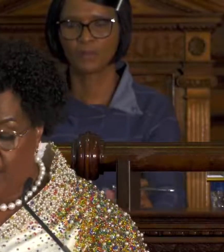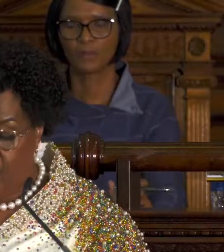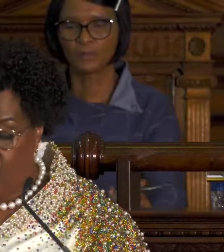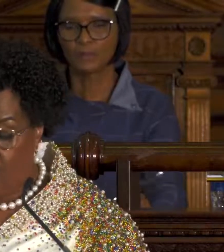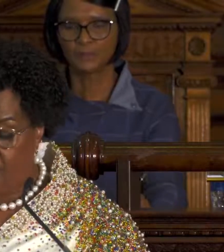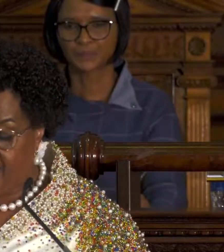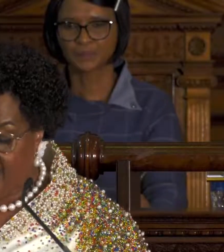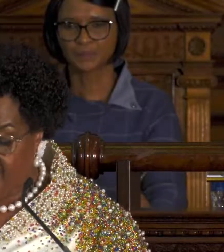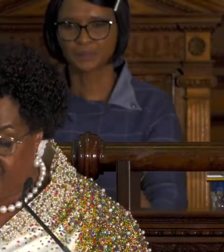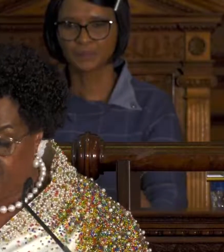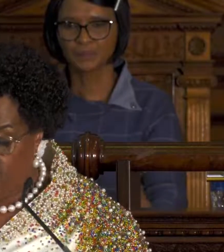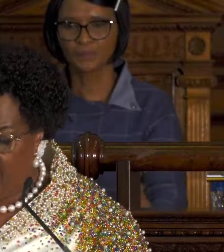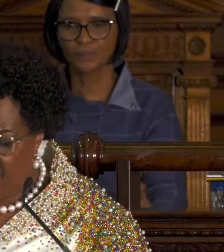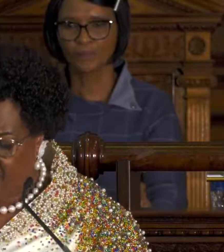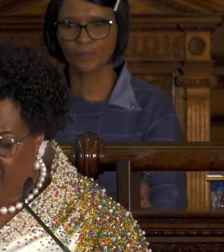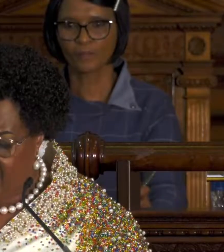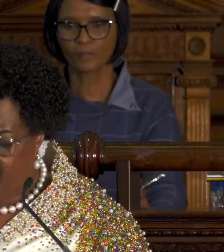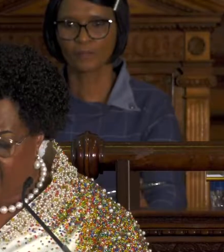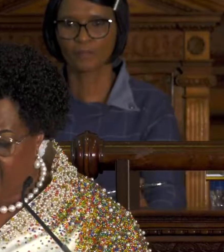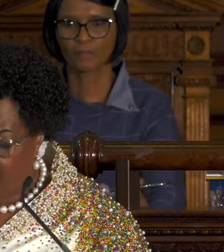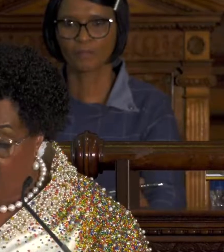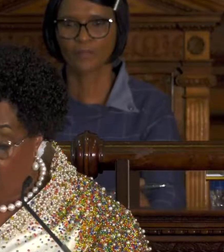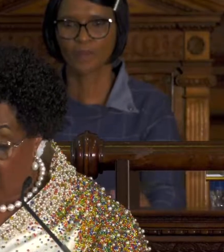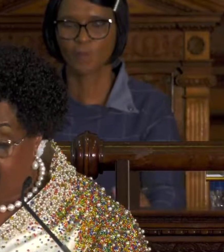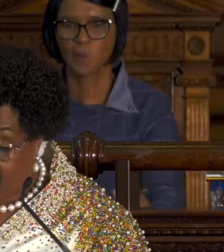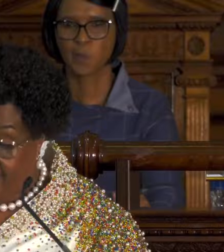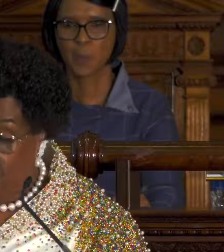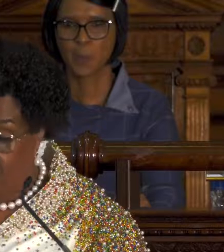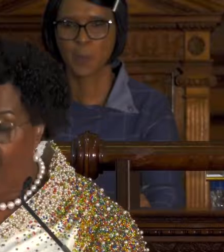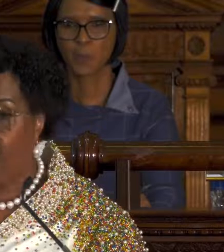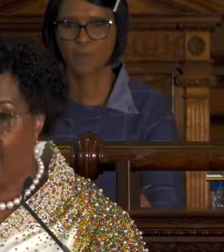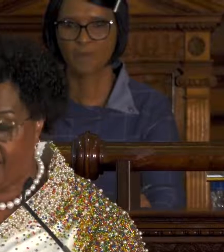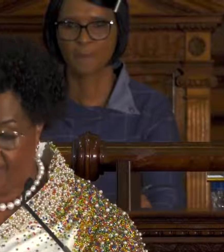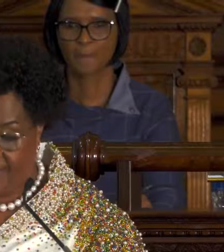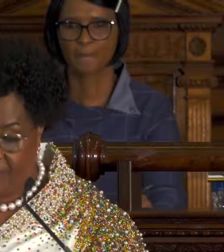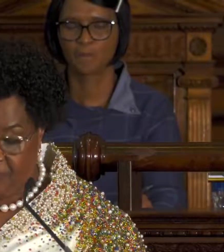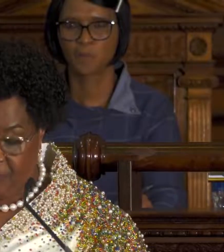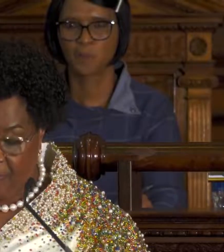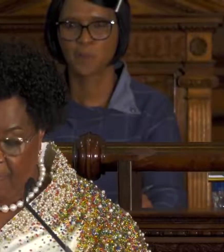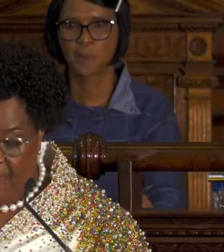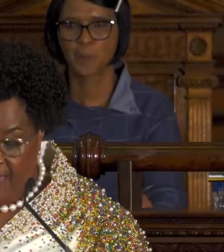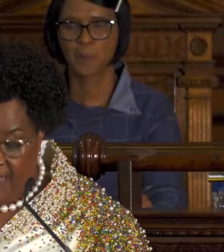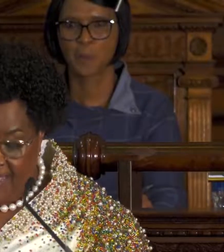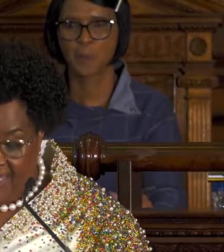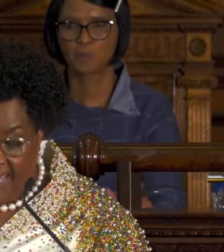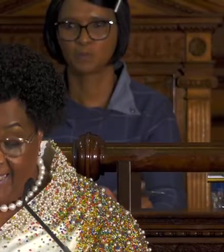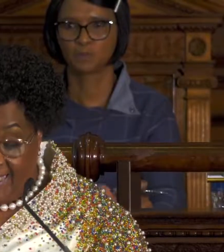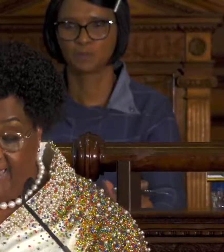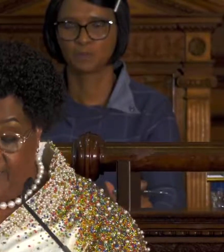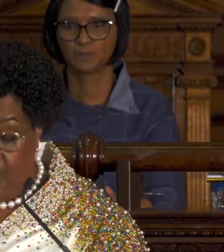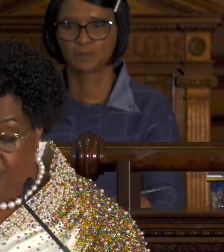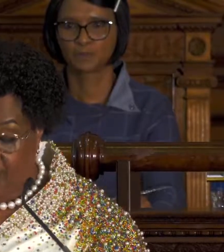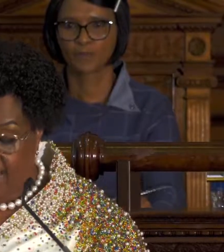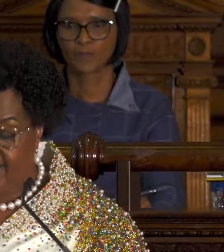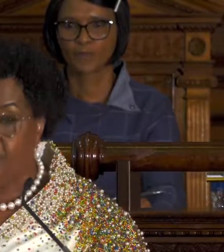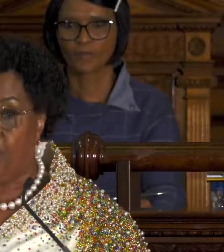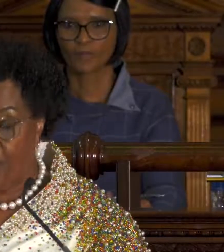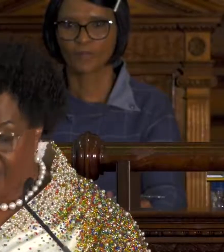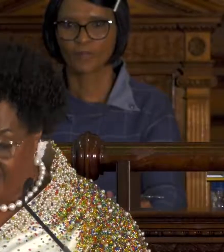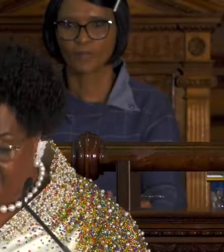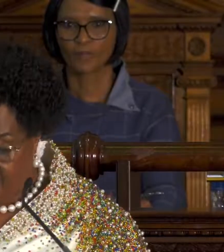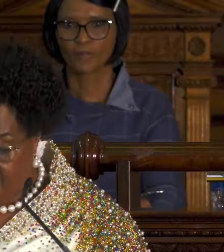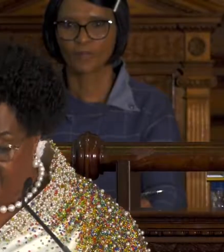caused by COVID-19 to every aspect of our lives. The agency to